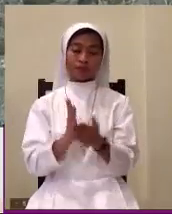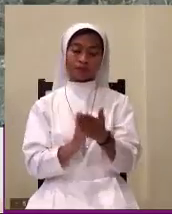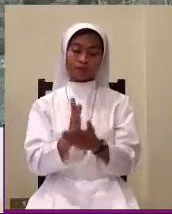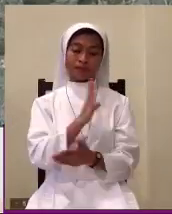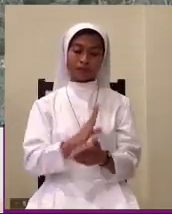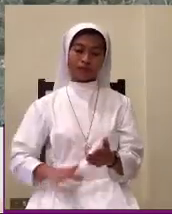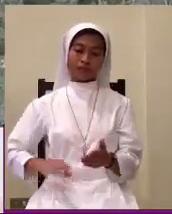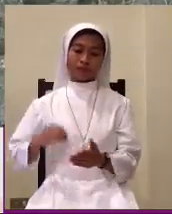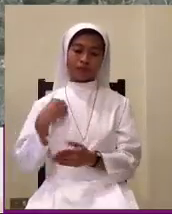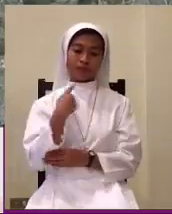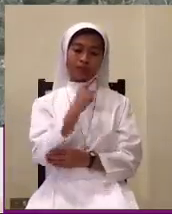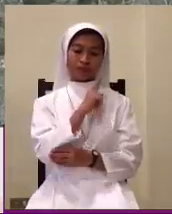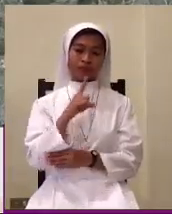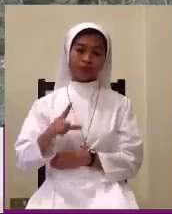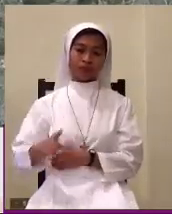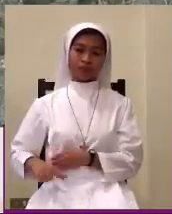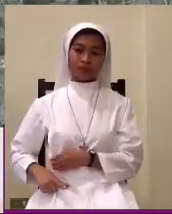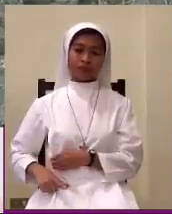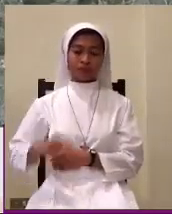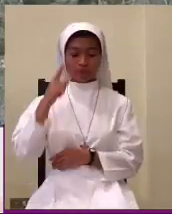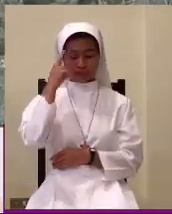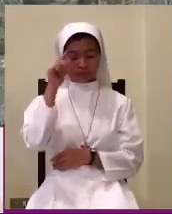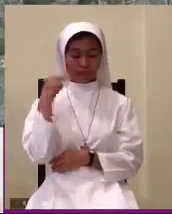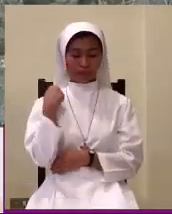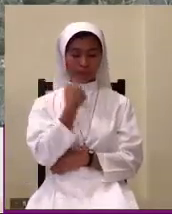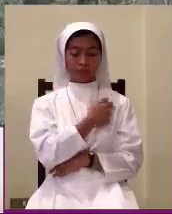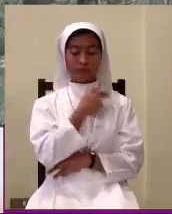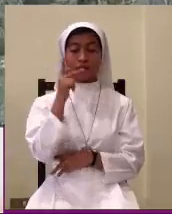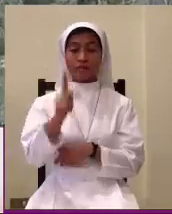Lord. For as true man,